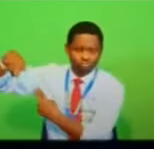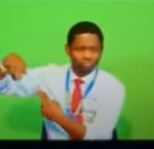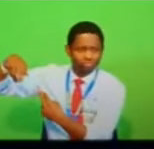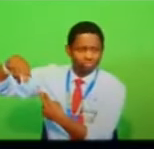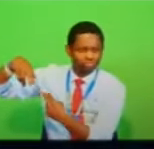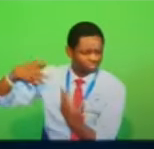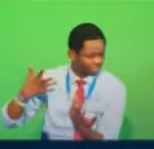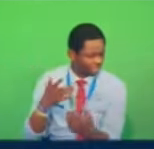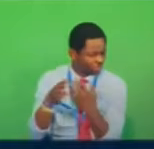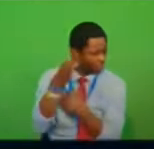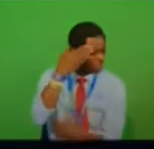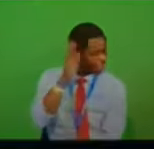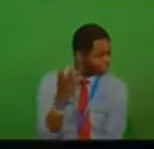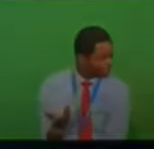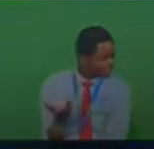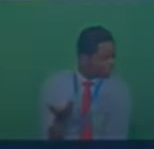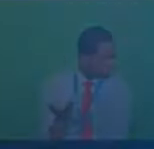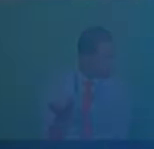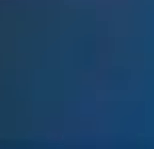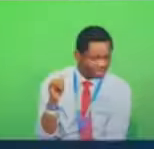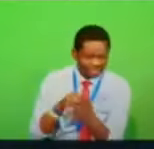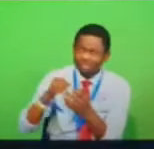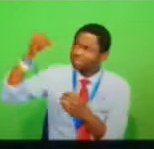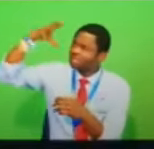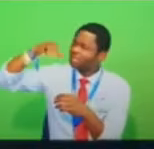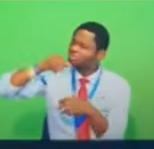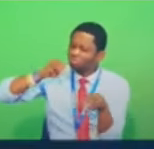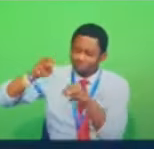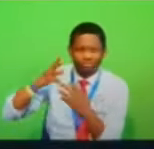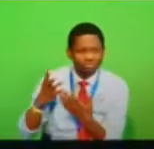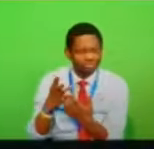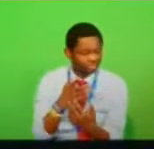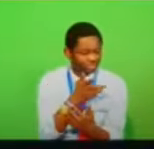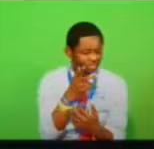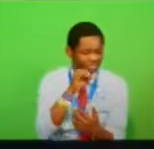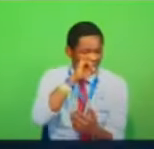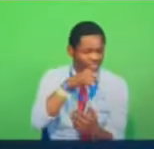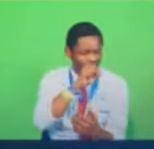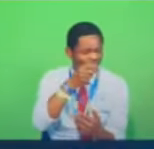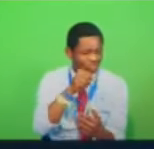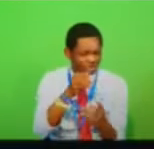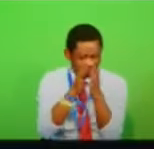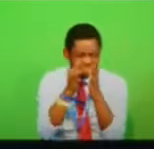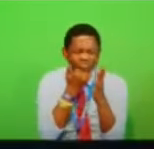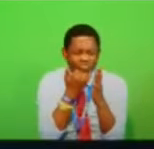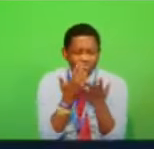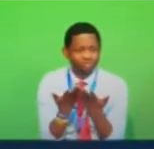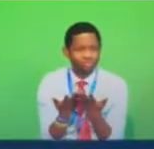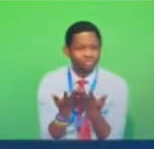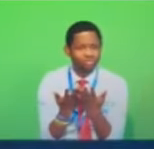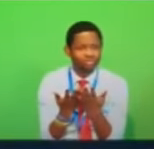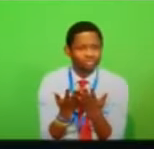didn't God know this, that the sun does not move? Joshua prayed a wrong prayer. God should have corrected him. Maybe he should have